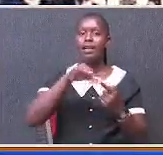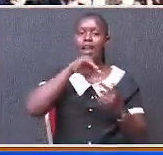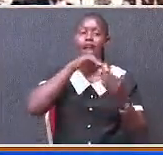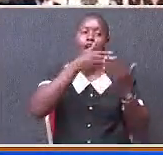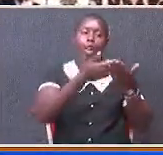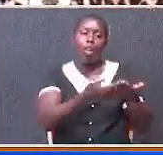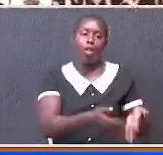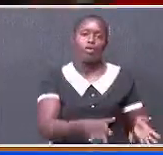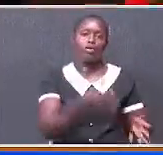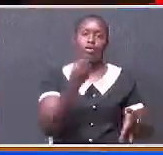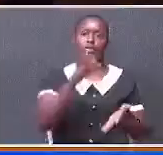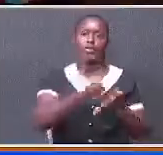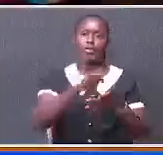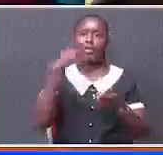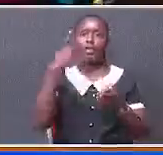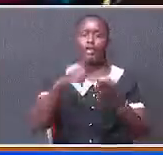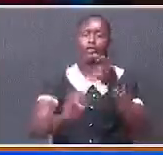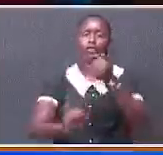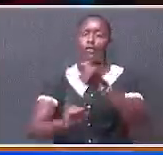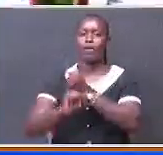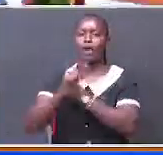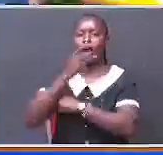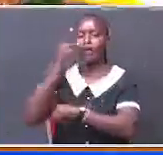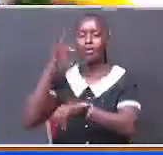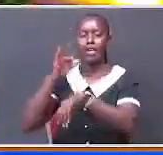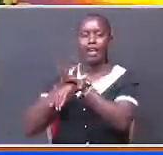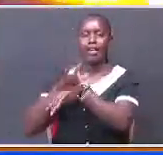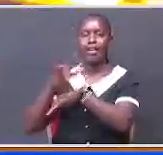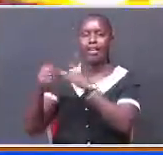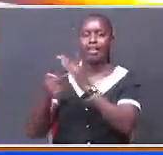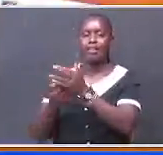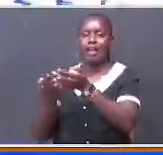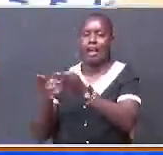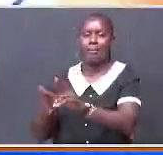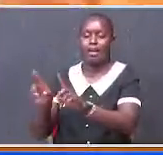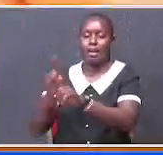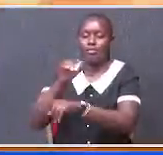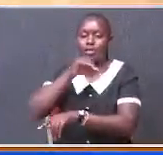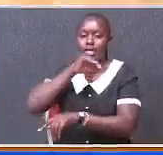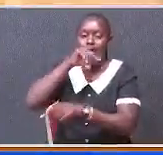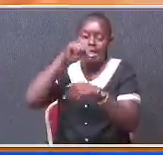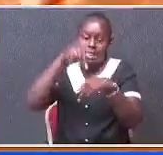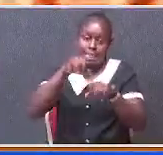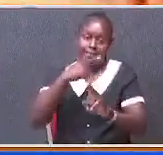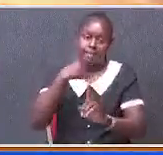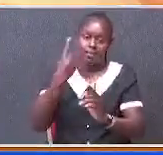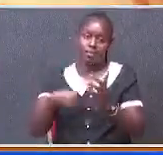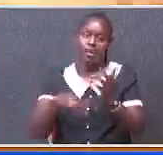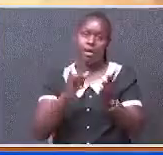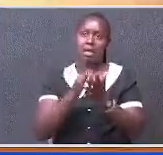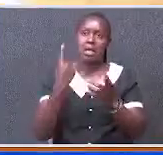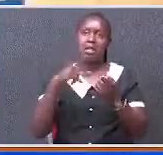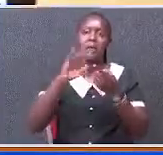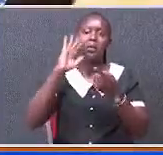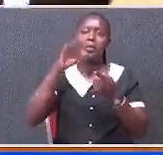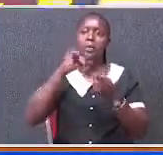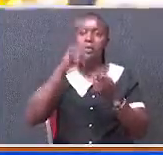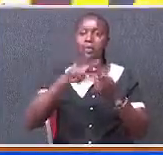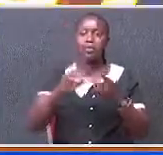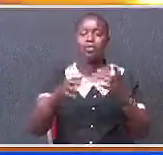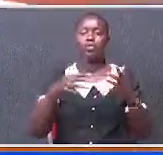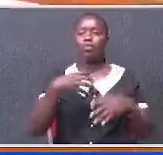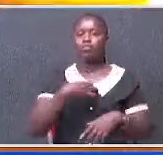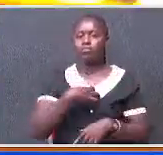should therefore declare his support for Kalonzo early. This comes even as Odinga has categorically stated that he was not hanging his boots yet,